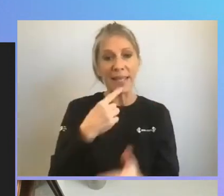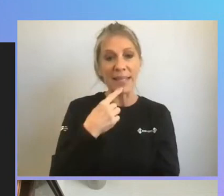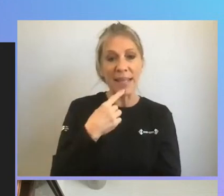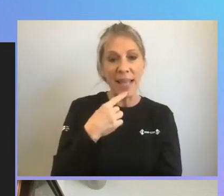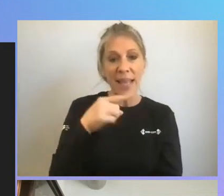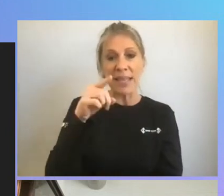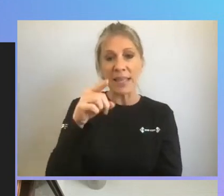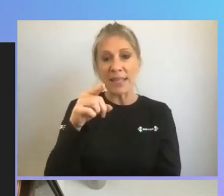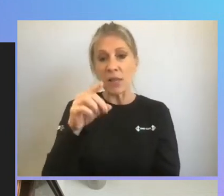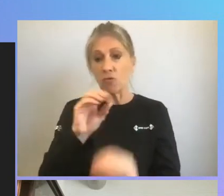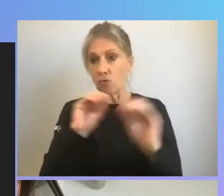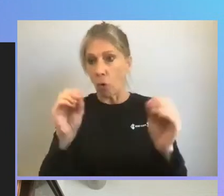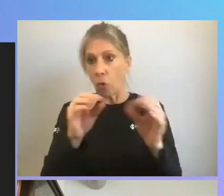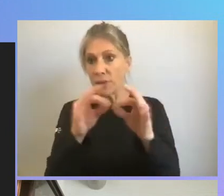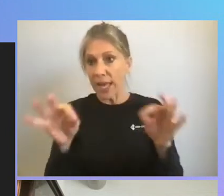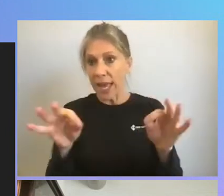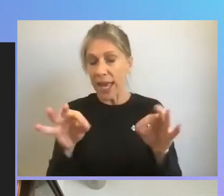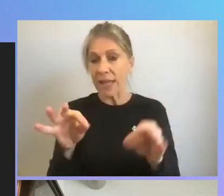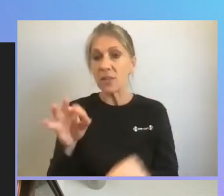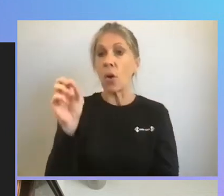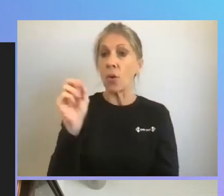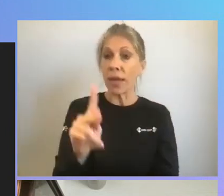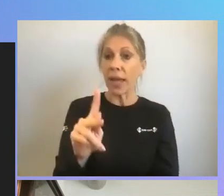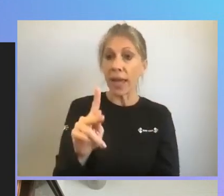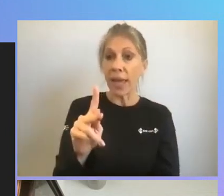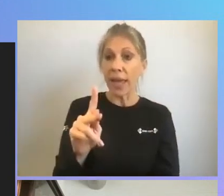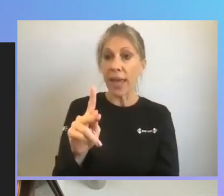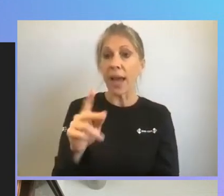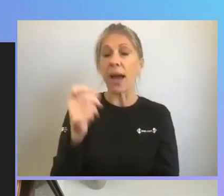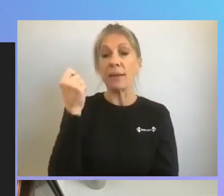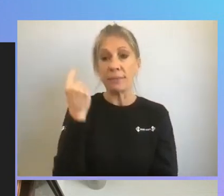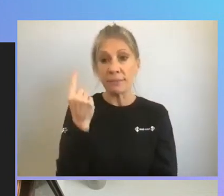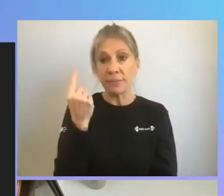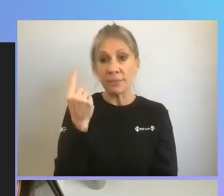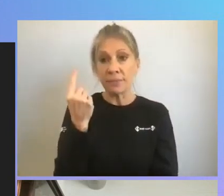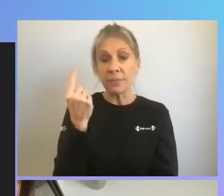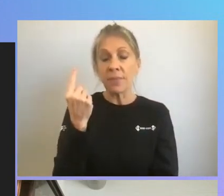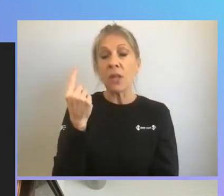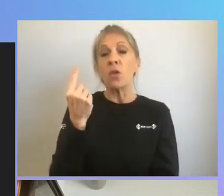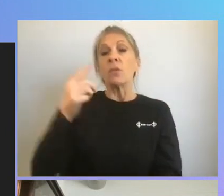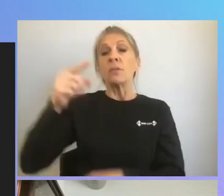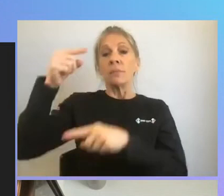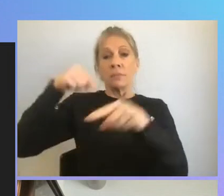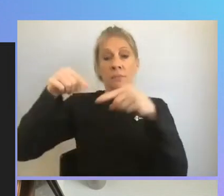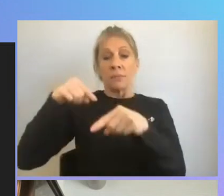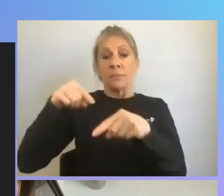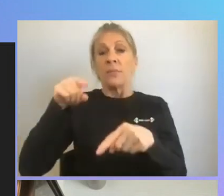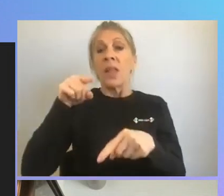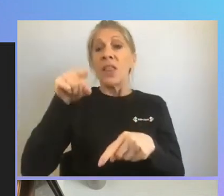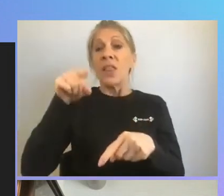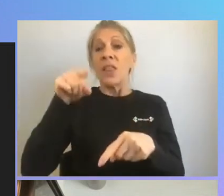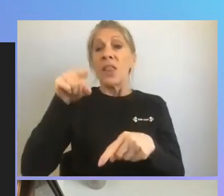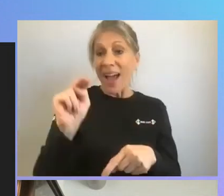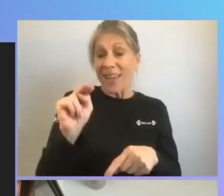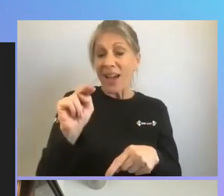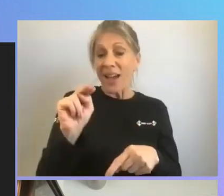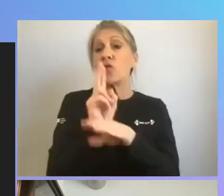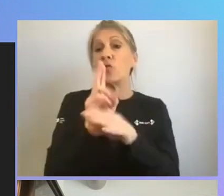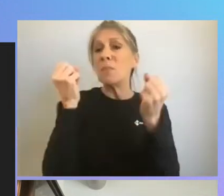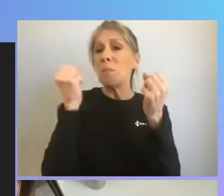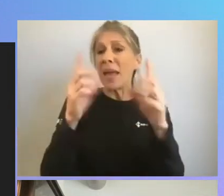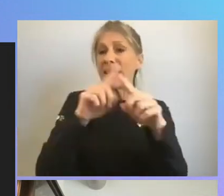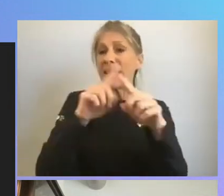have discernible text. I'm like, okay, I guess I get it. So backstory, our icon component is used in tons of different apps at